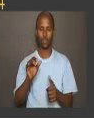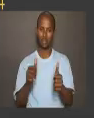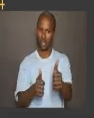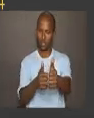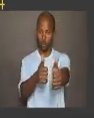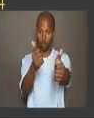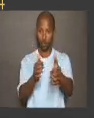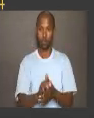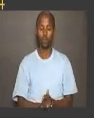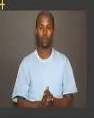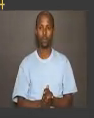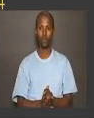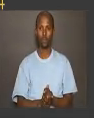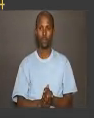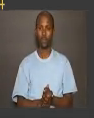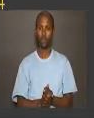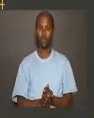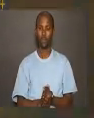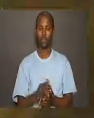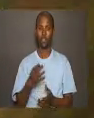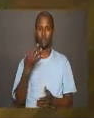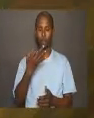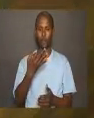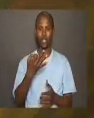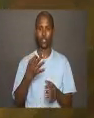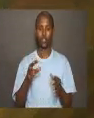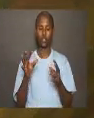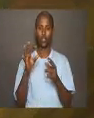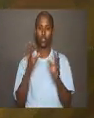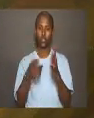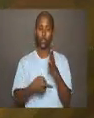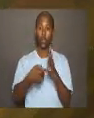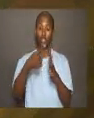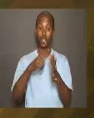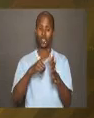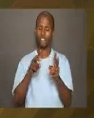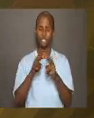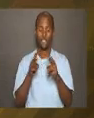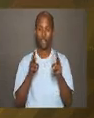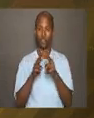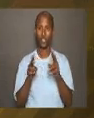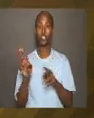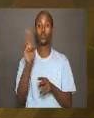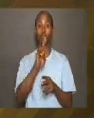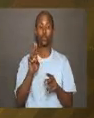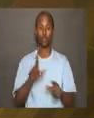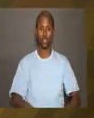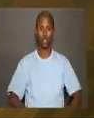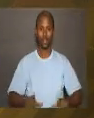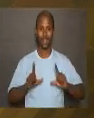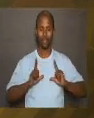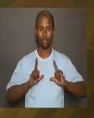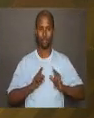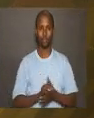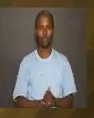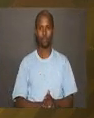47, and so on. The Fibonacci sequence is very useful in